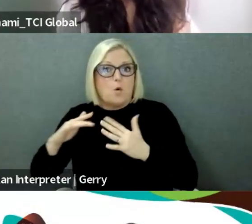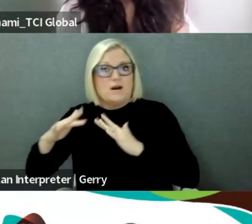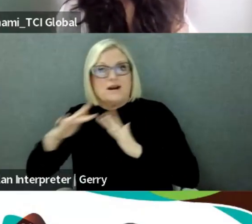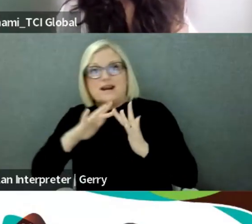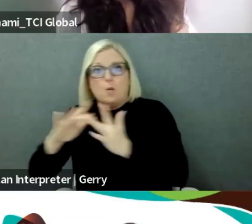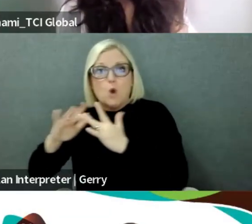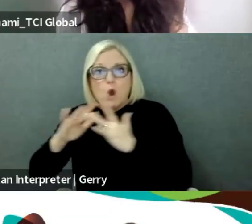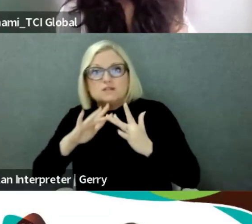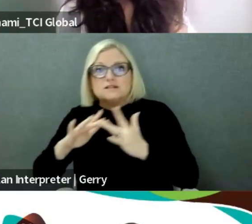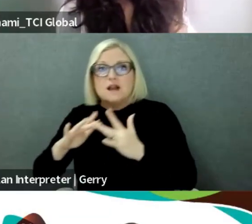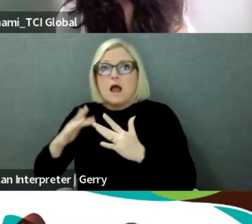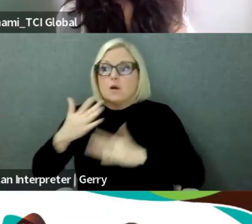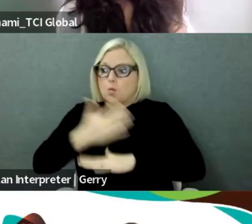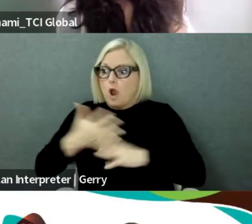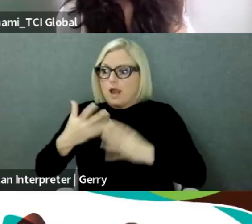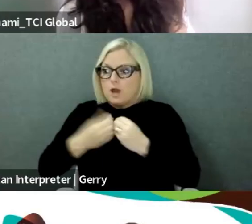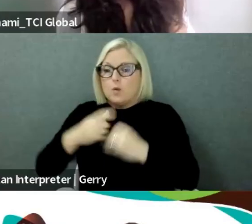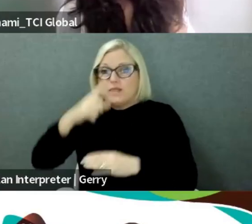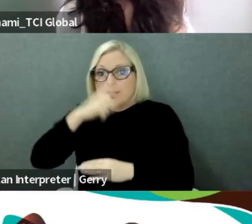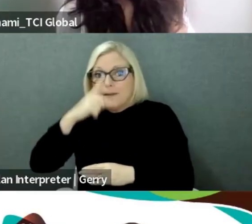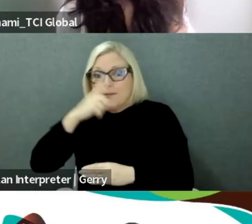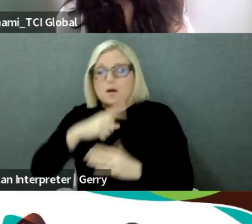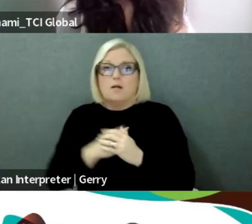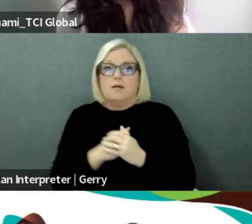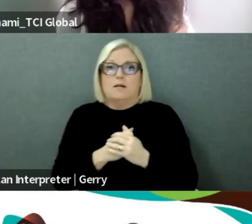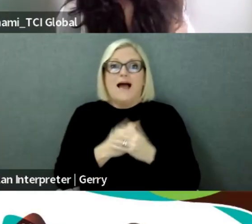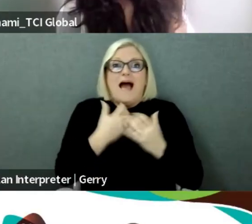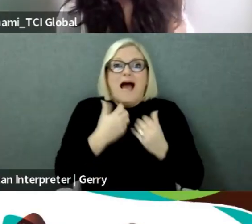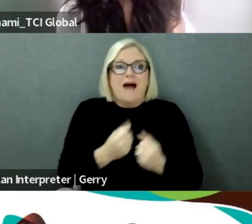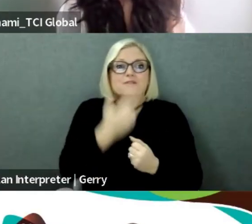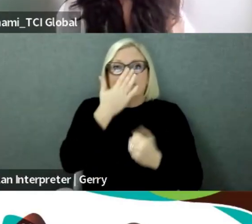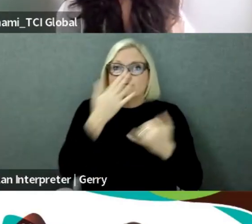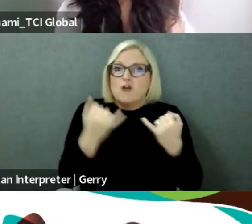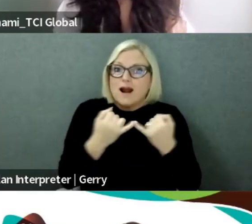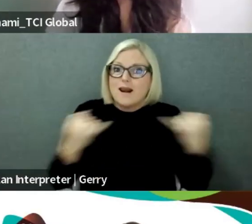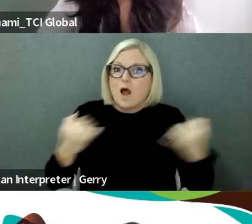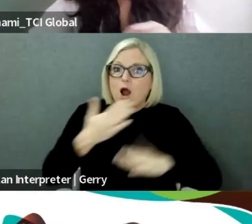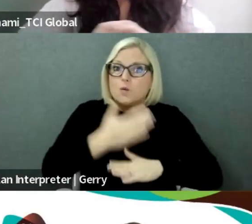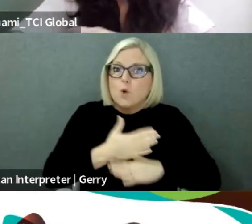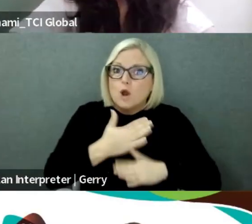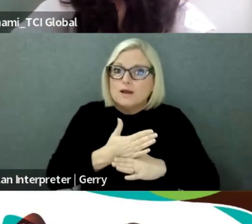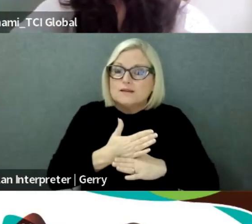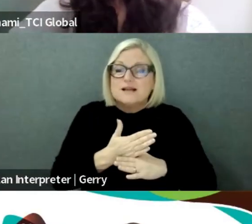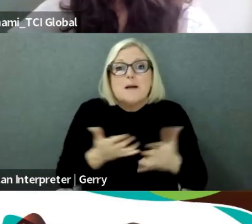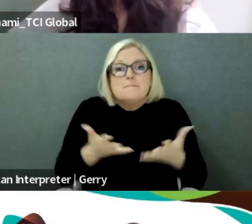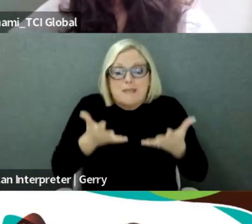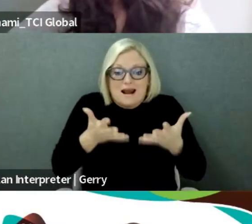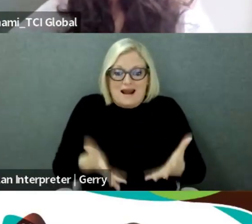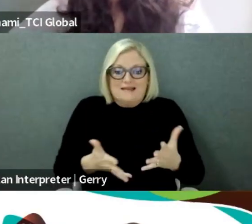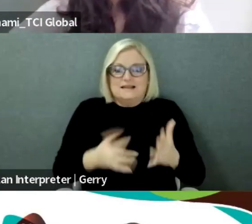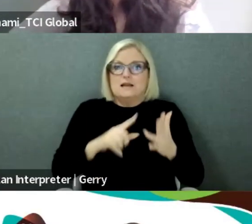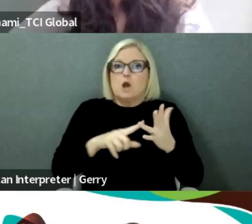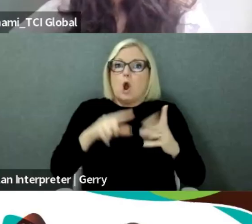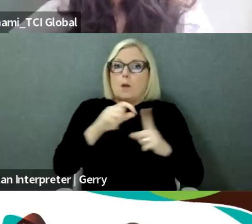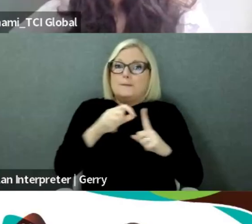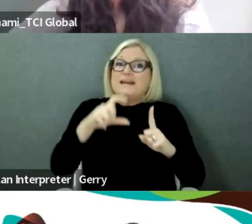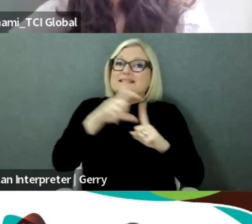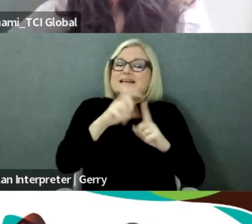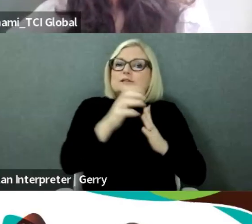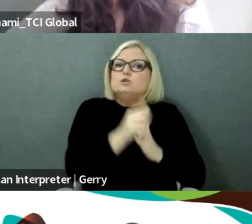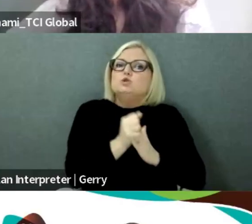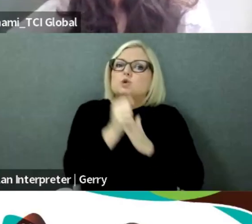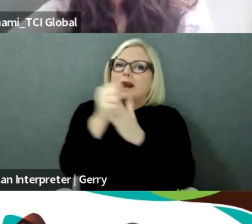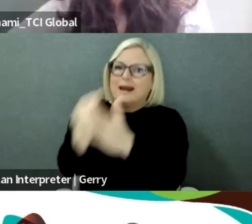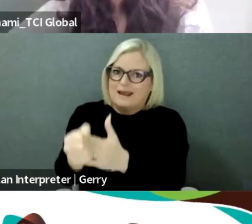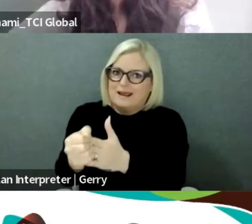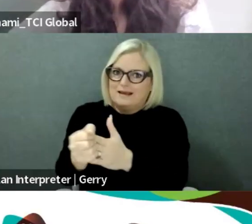workers, and engaging OPDs in leading design, monitoring and an evaluation of programs, not just